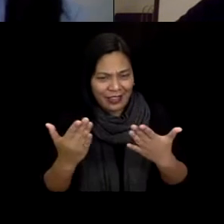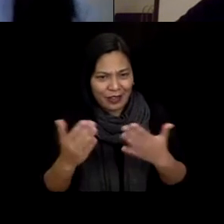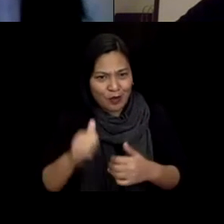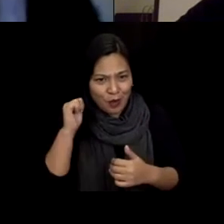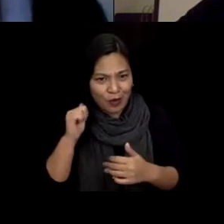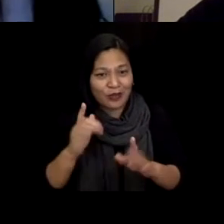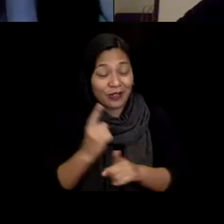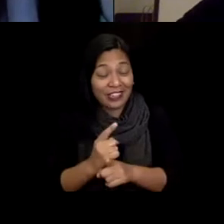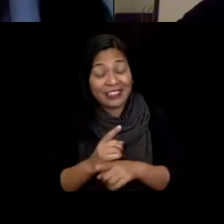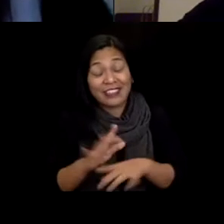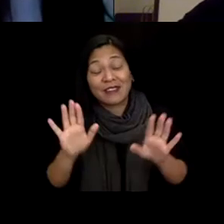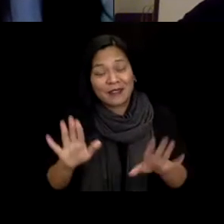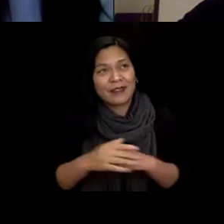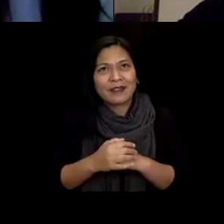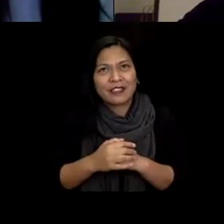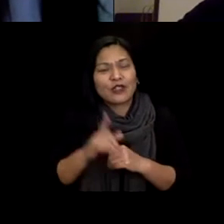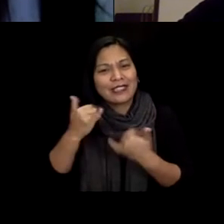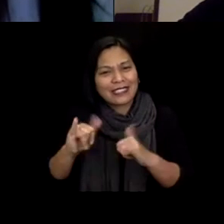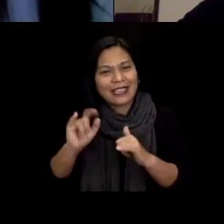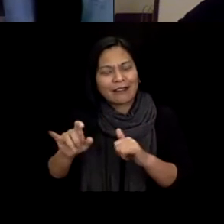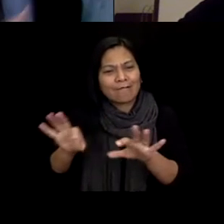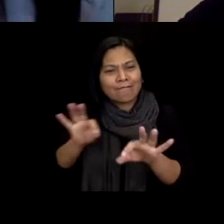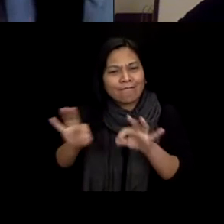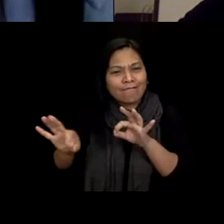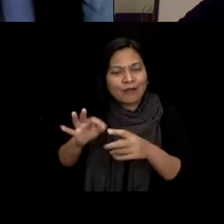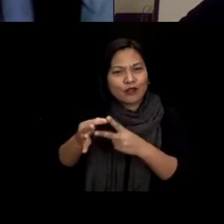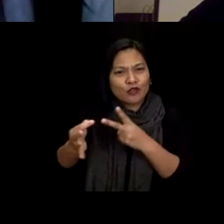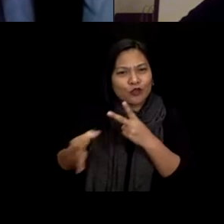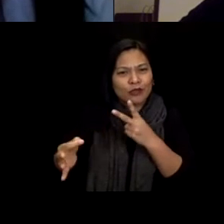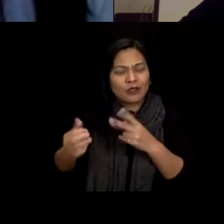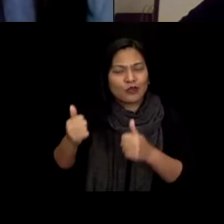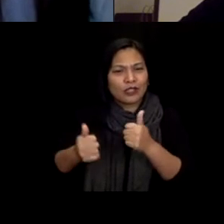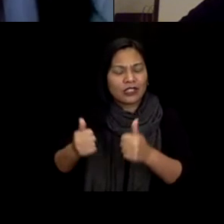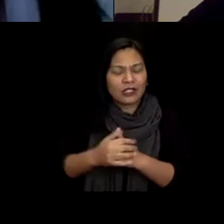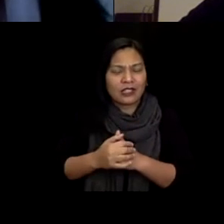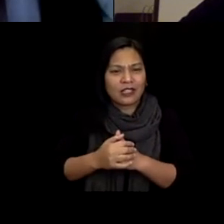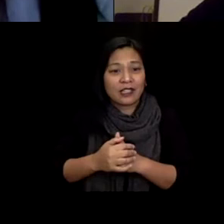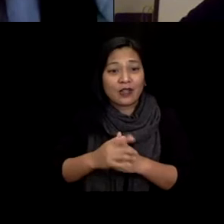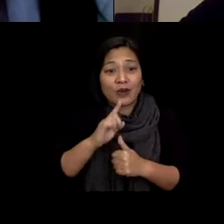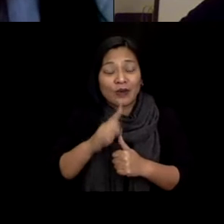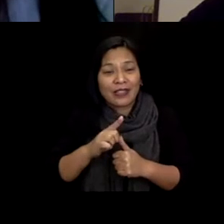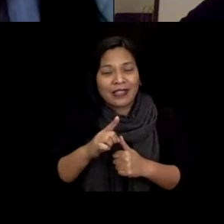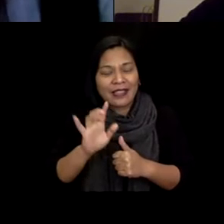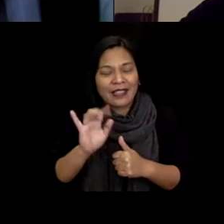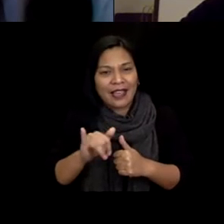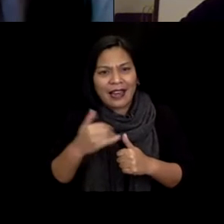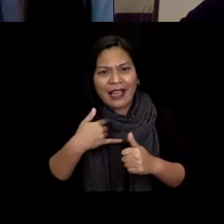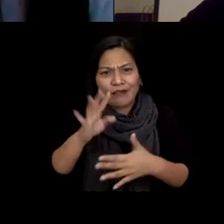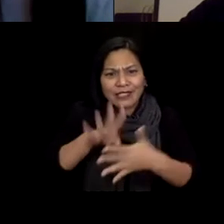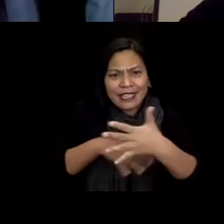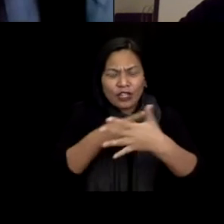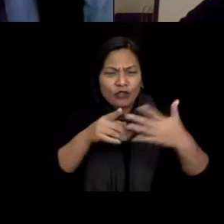And so I think that's quite interesting, because there's this swath of programming and you get to take your pick.